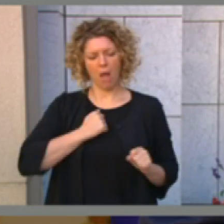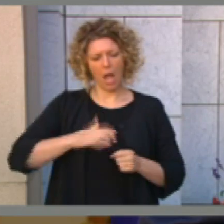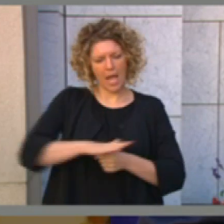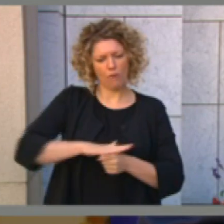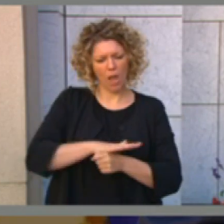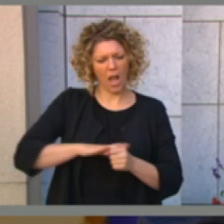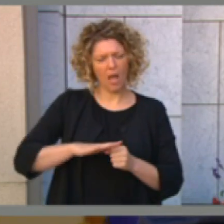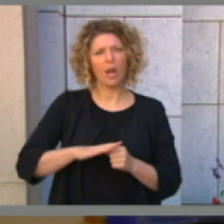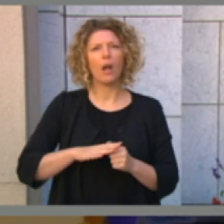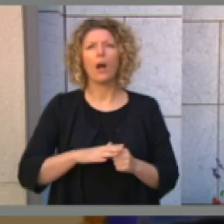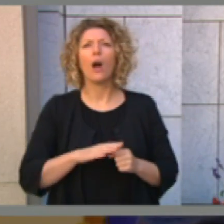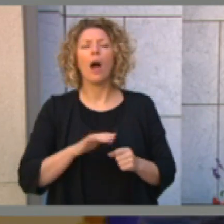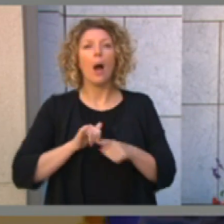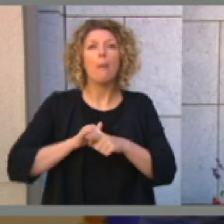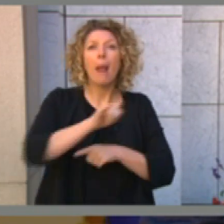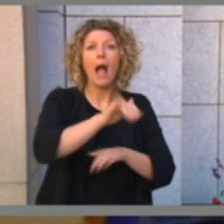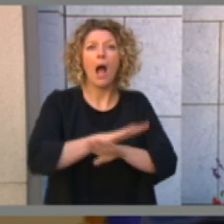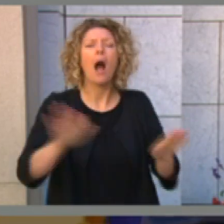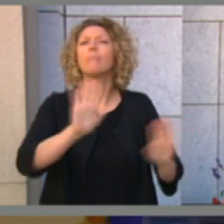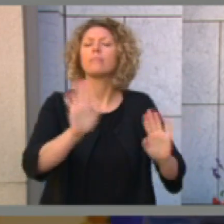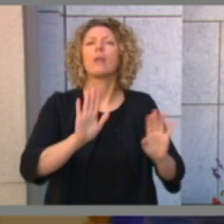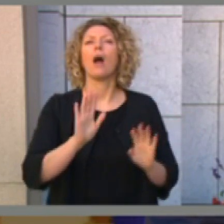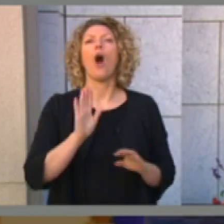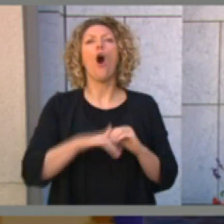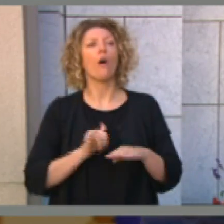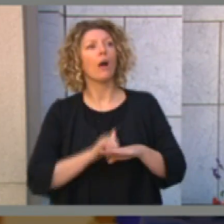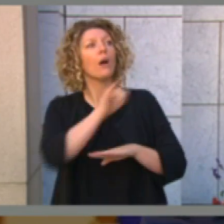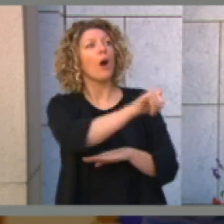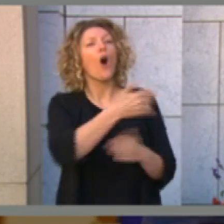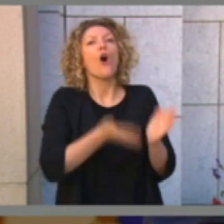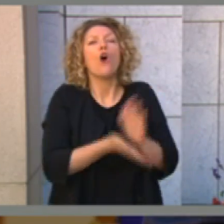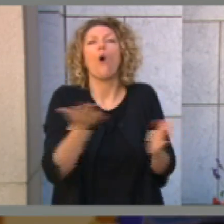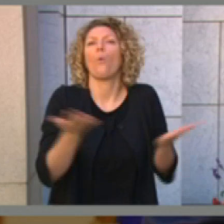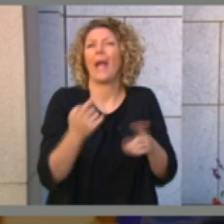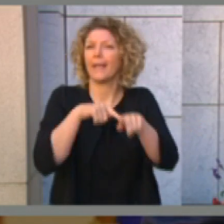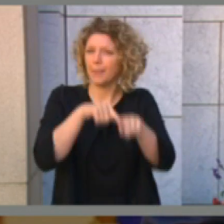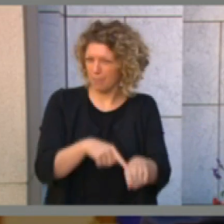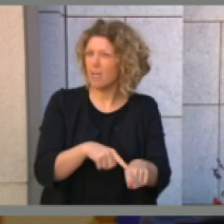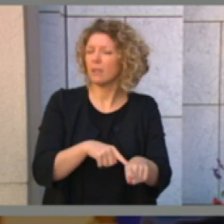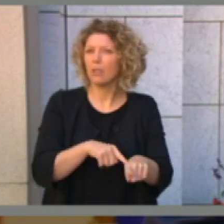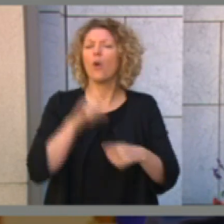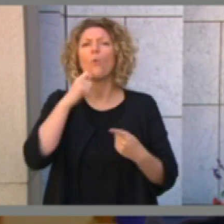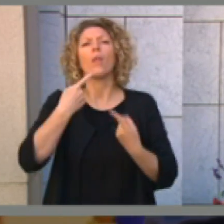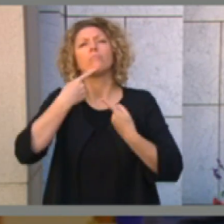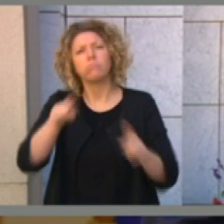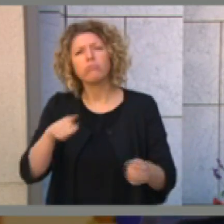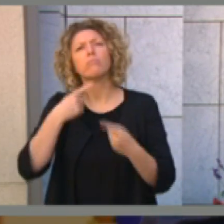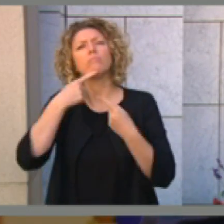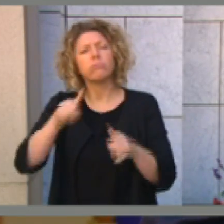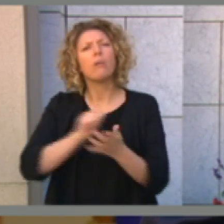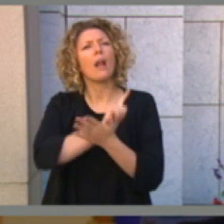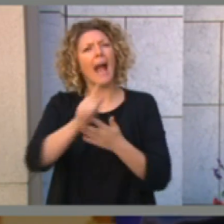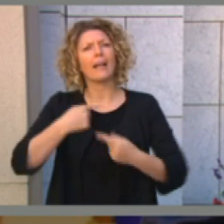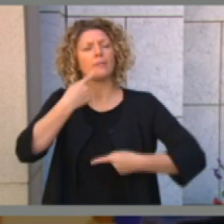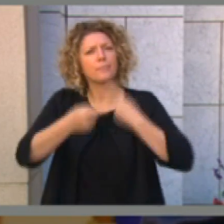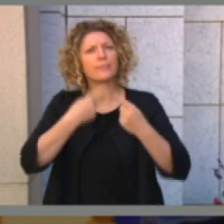it's not about going on a plane or not going on a plane, it's about where you are going to And there'll be further advice and there'll be further information on